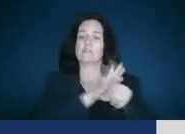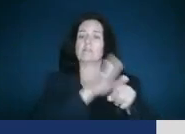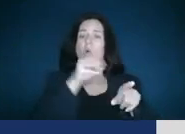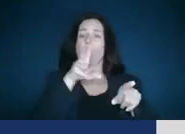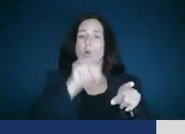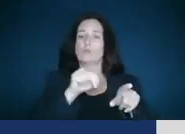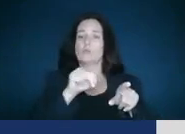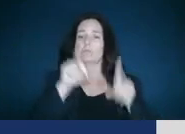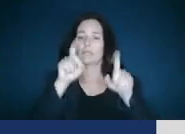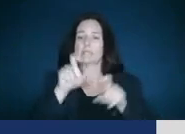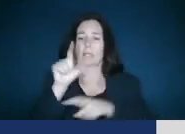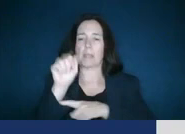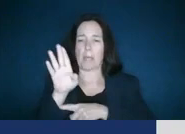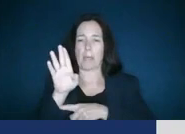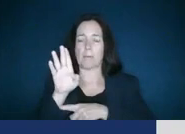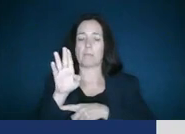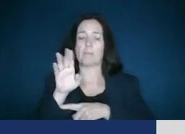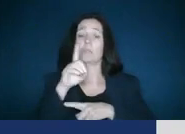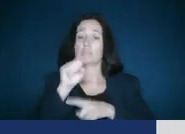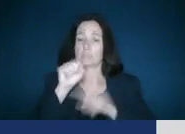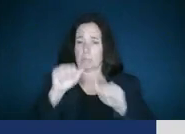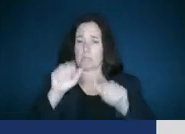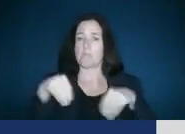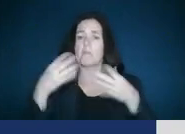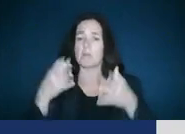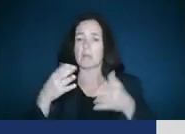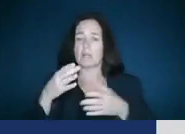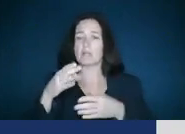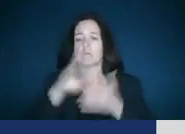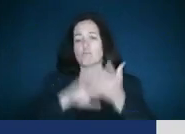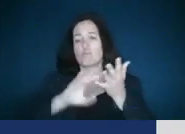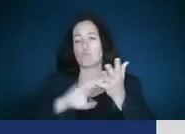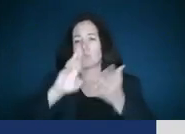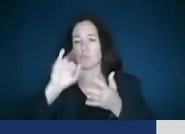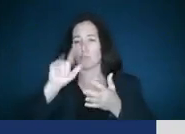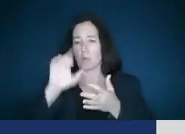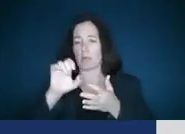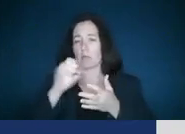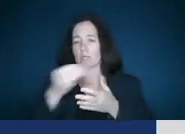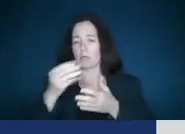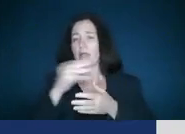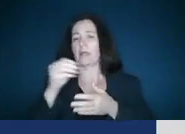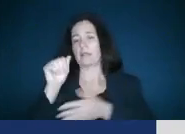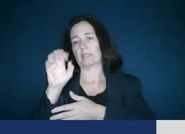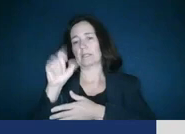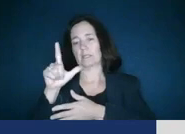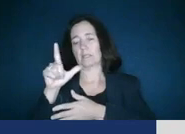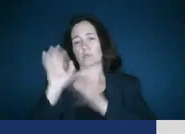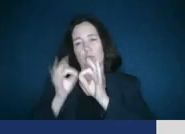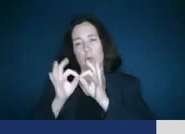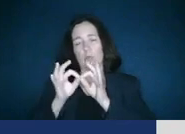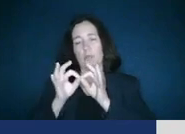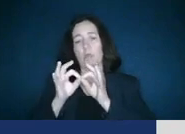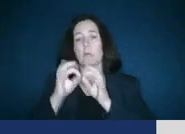Disability Services can provide Braille materials and ASL interpreting. We can also assist with